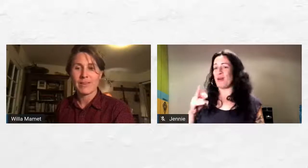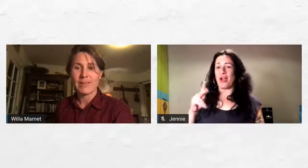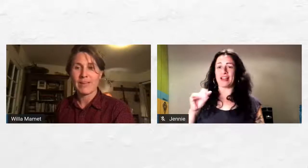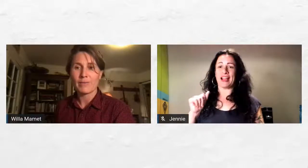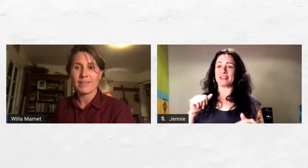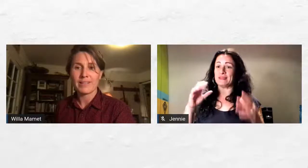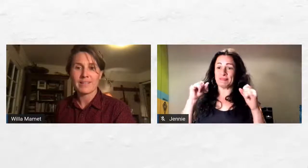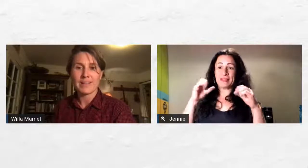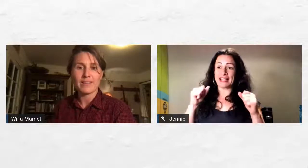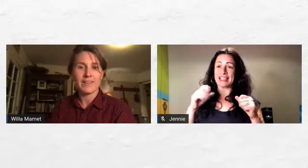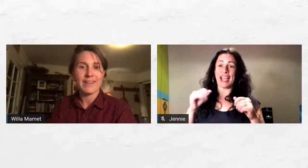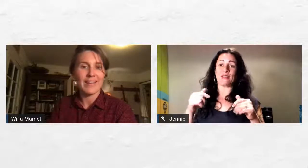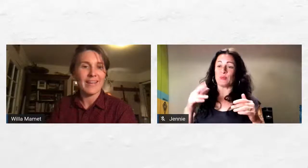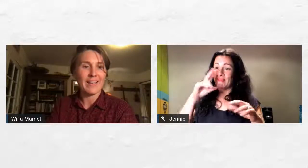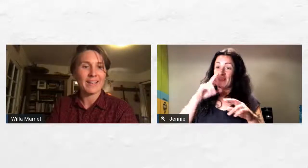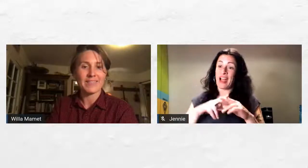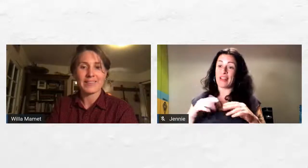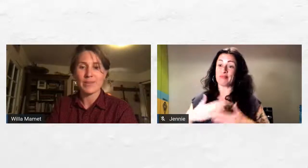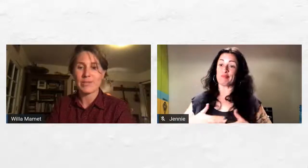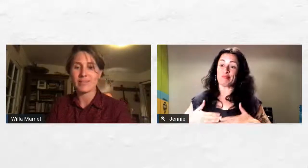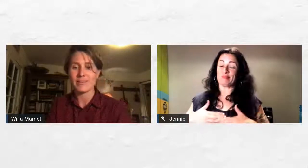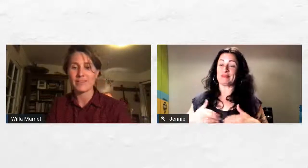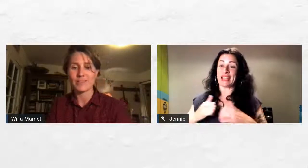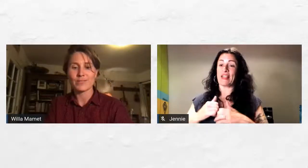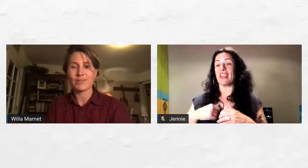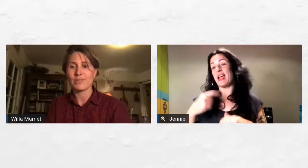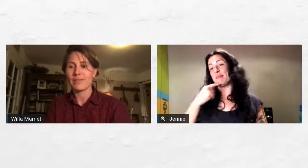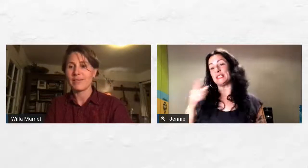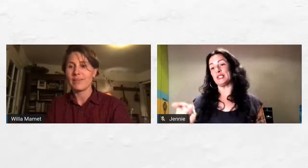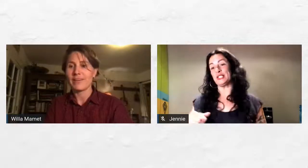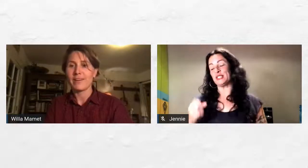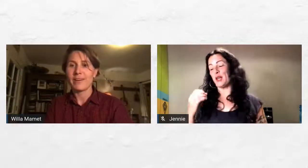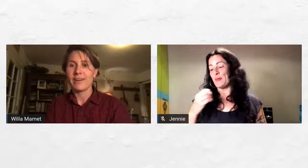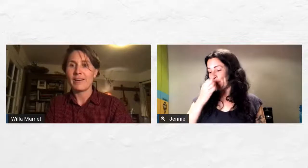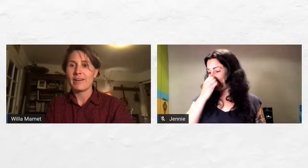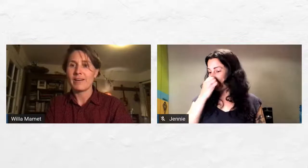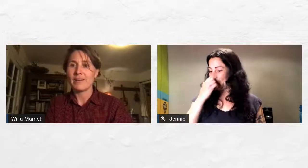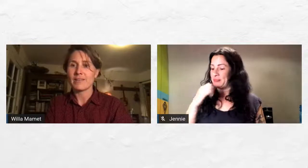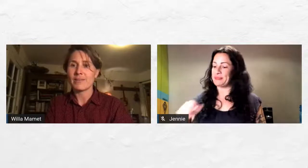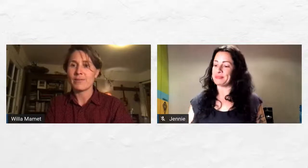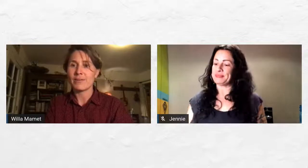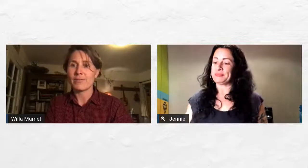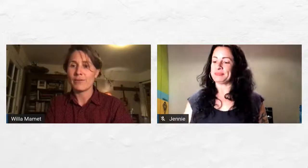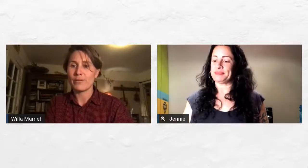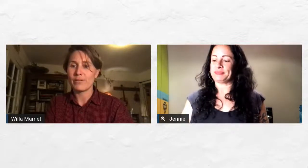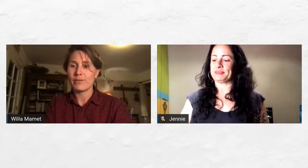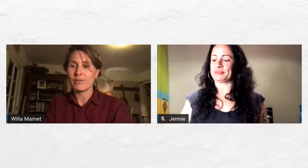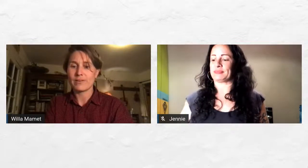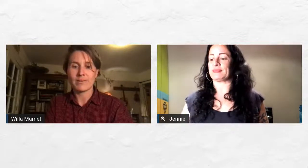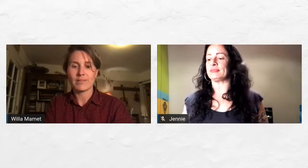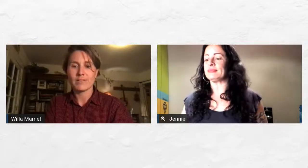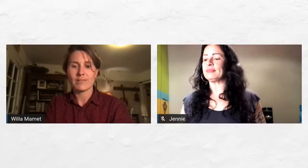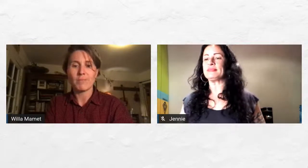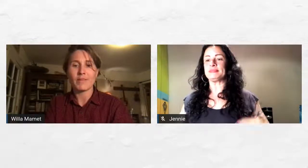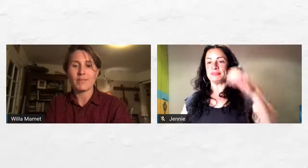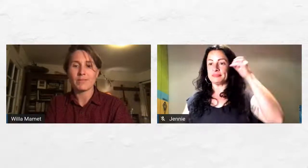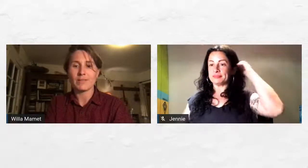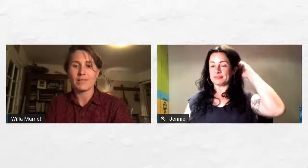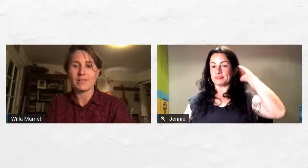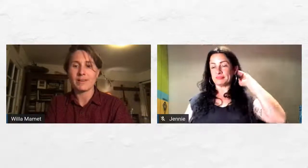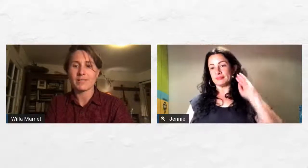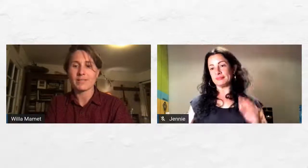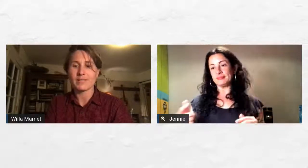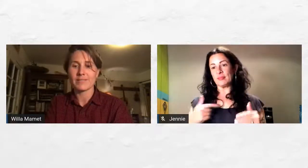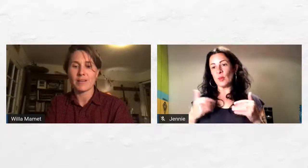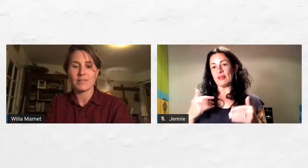fun. And we sang this together, and I miss her. So here it is. I will give you something close to